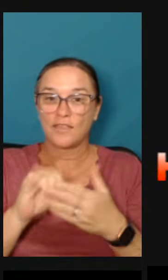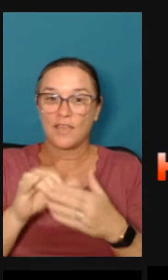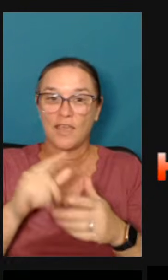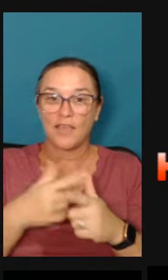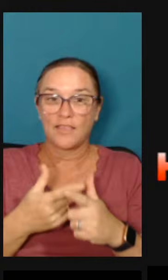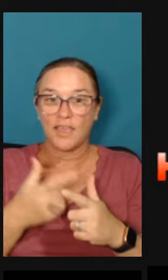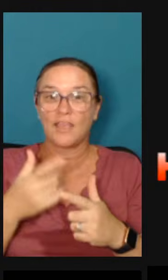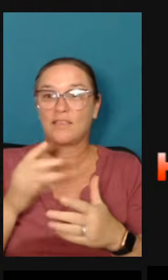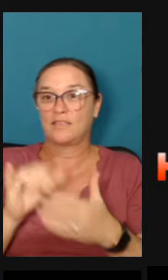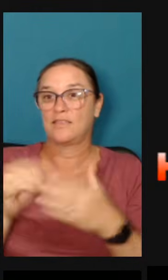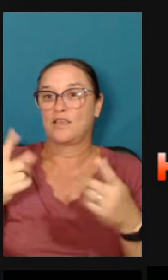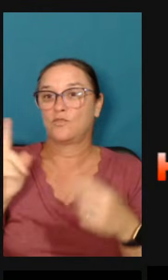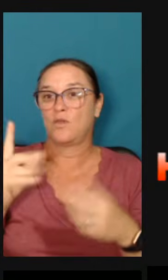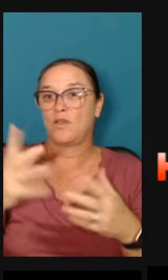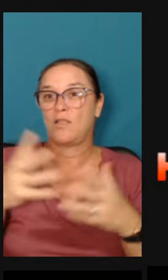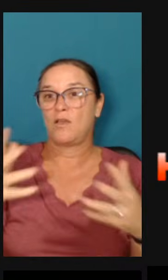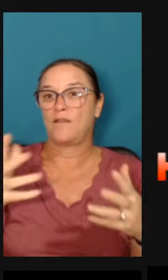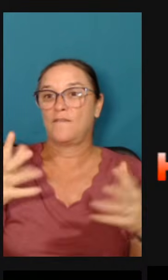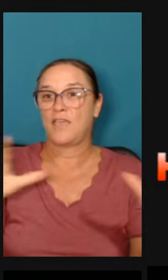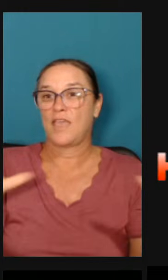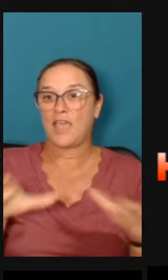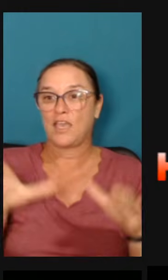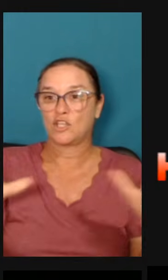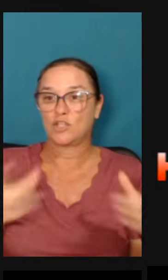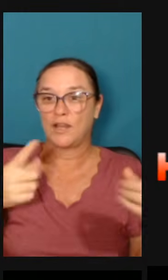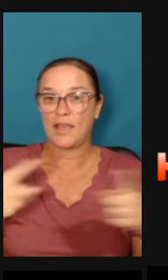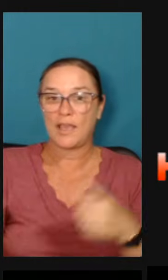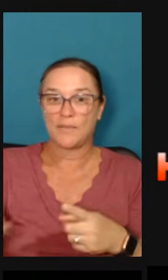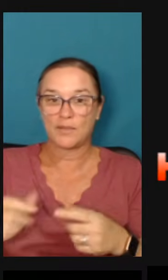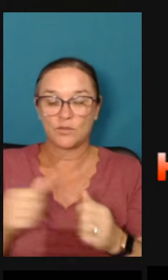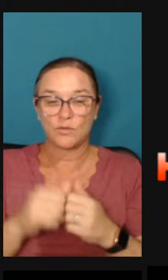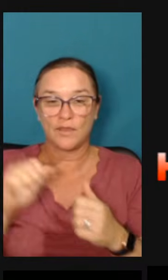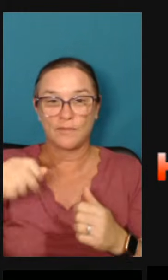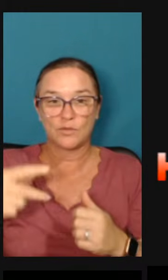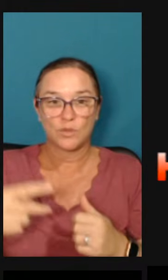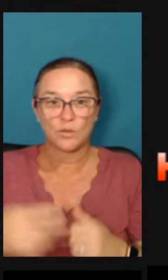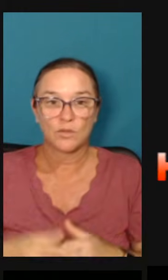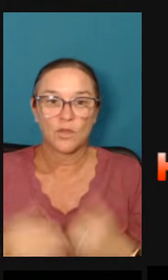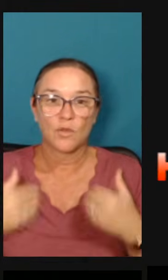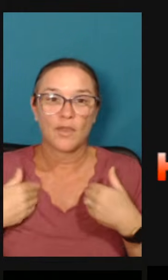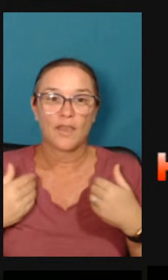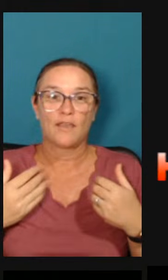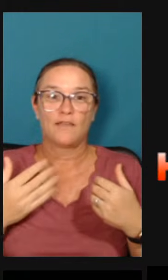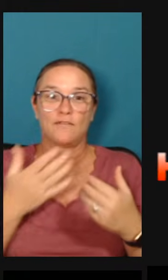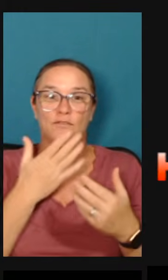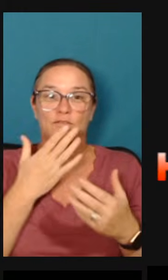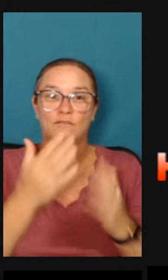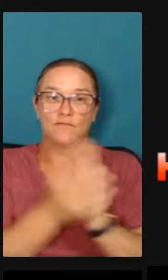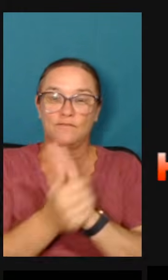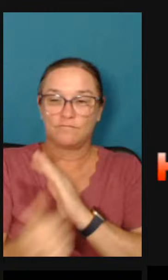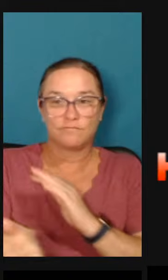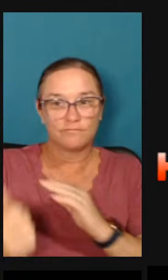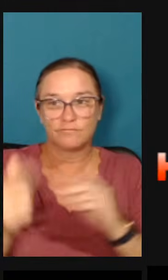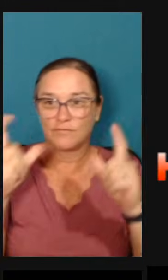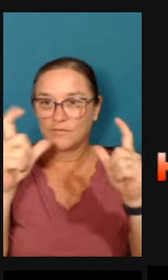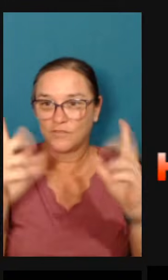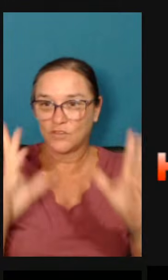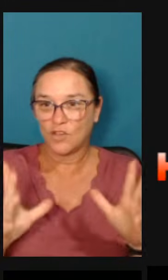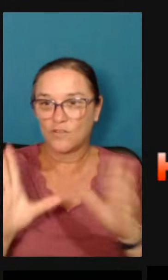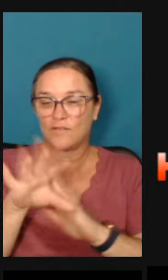goes down when an episode happens. We have a bunch of really talented photographers,